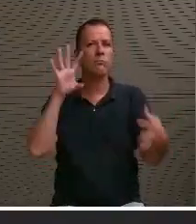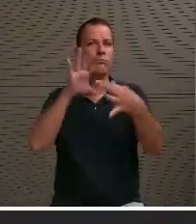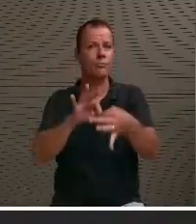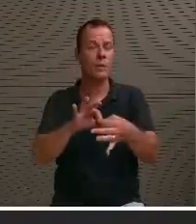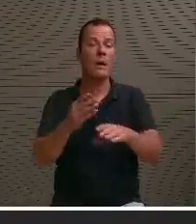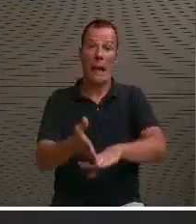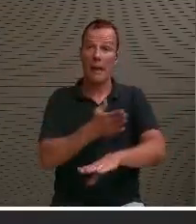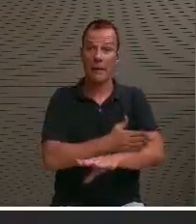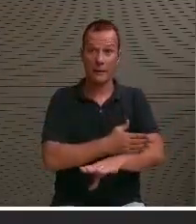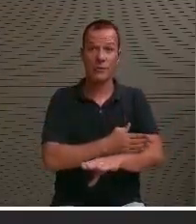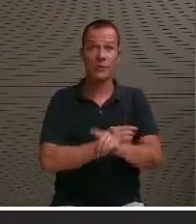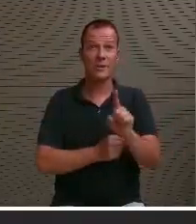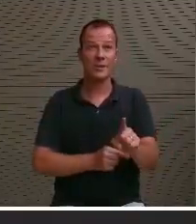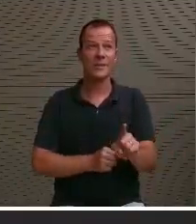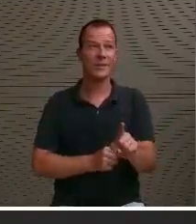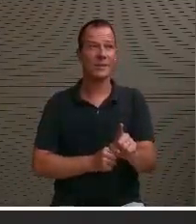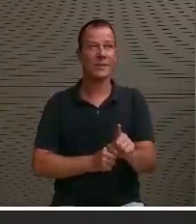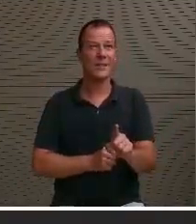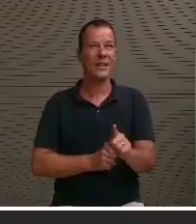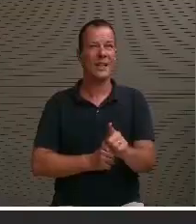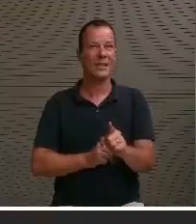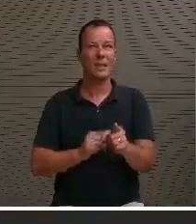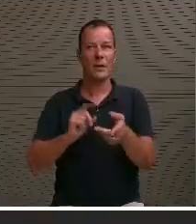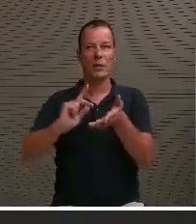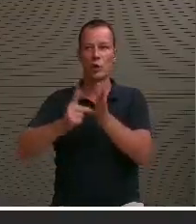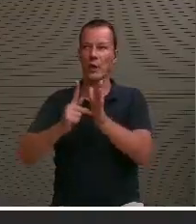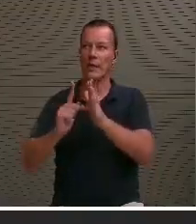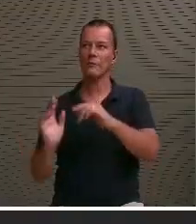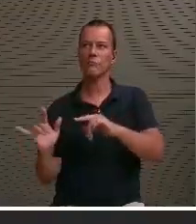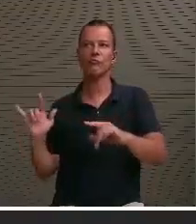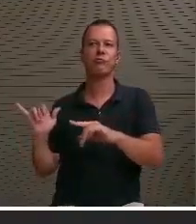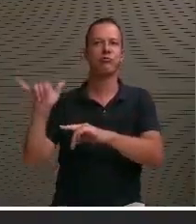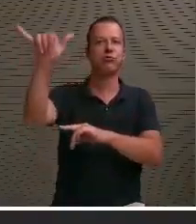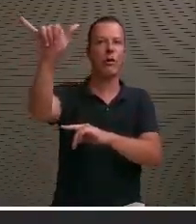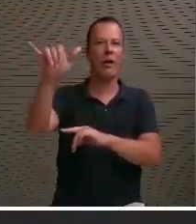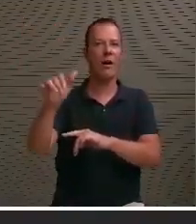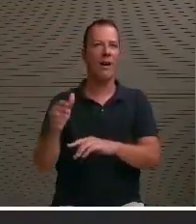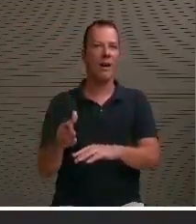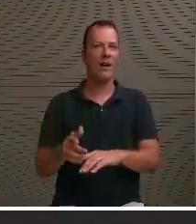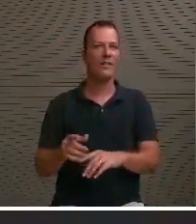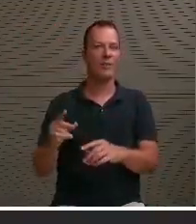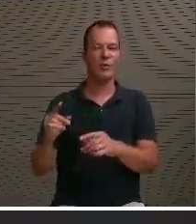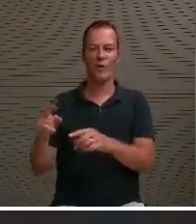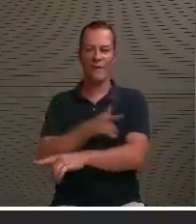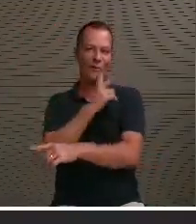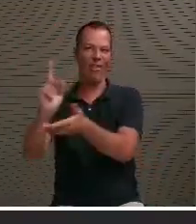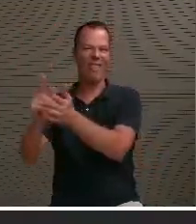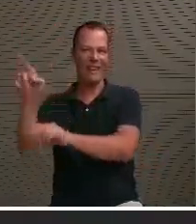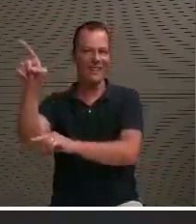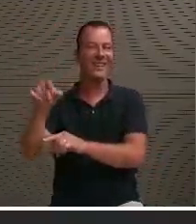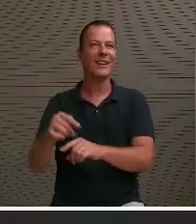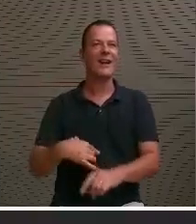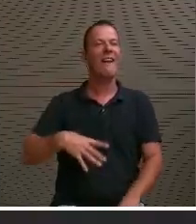Before going to aerospace engineering at the Instituto Superior Técnico, my dream was to do a music